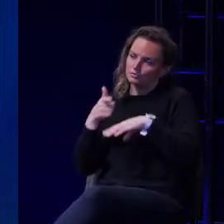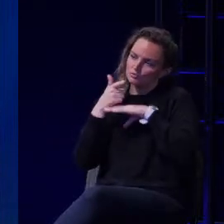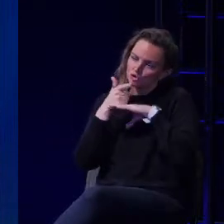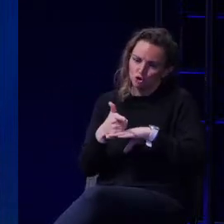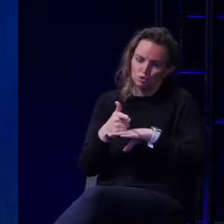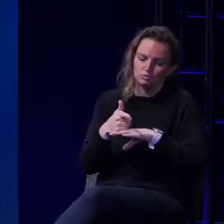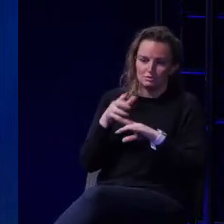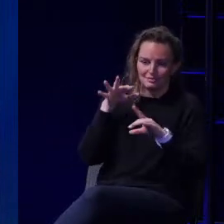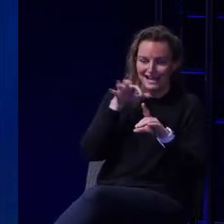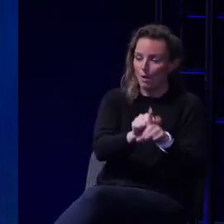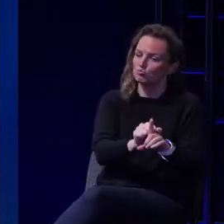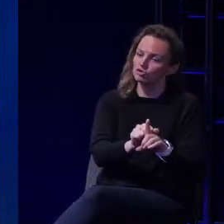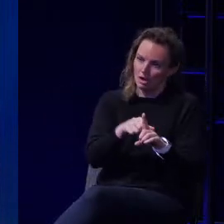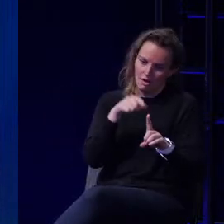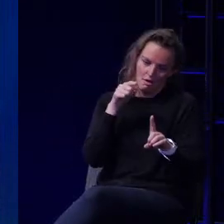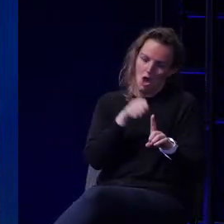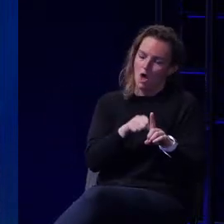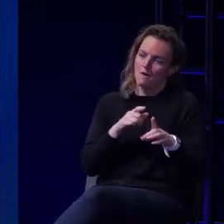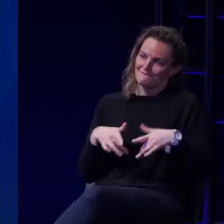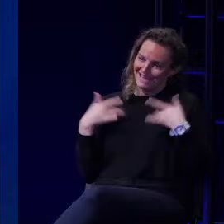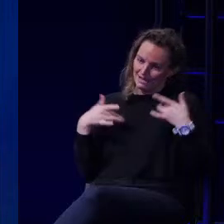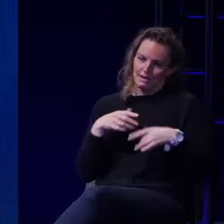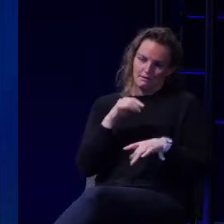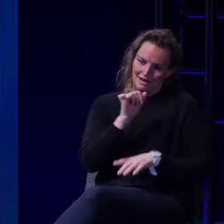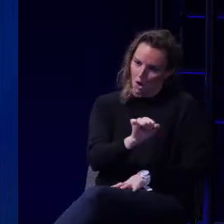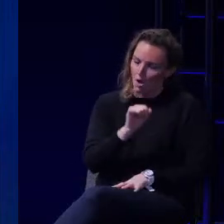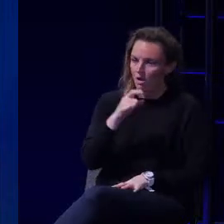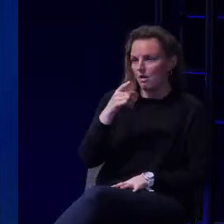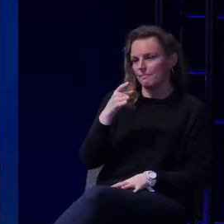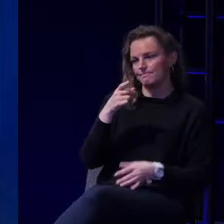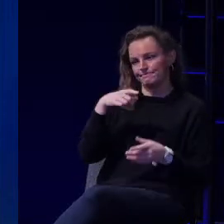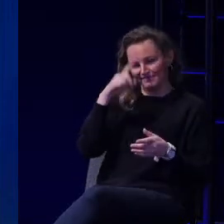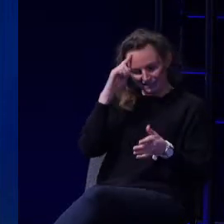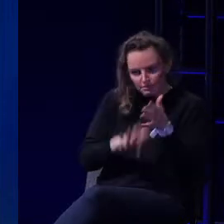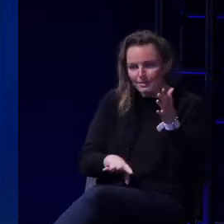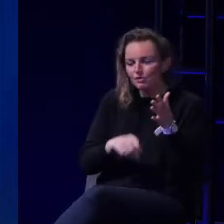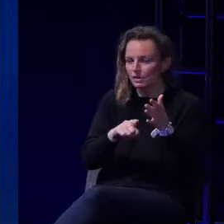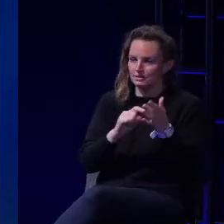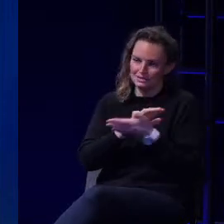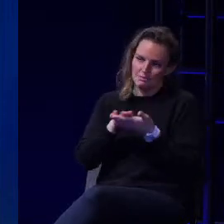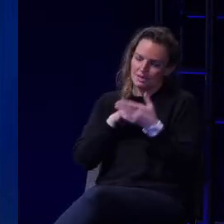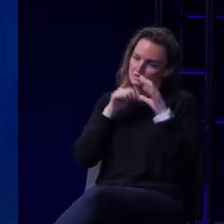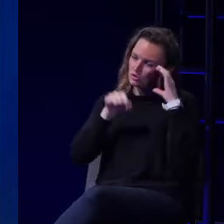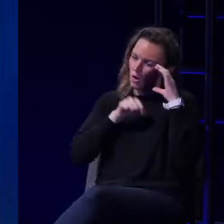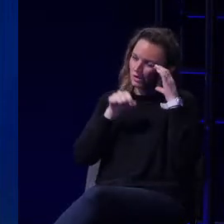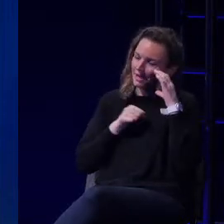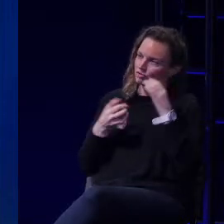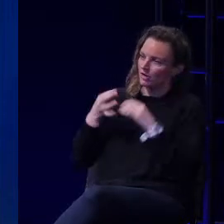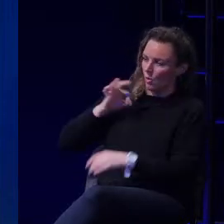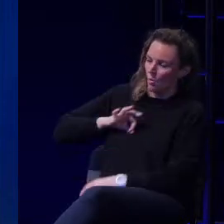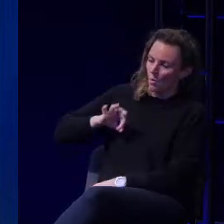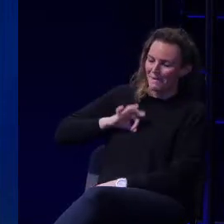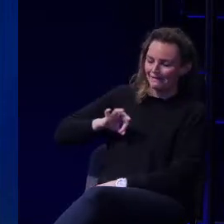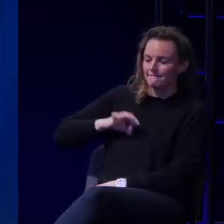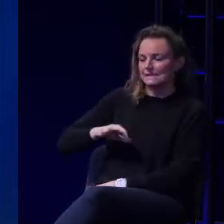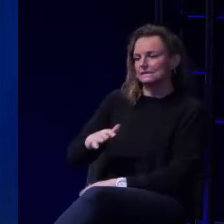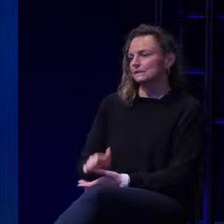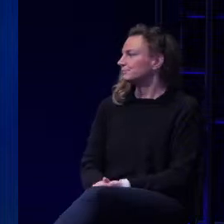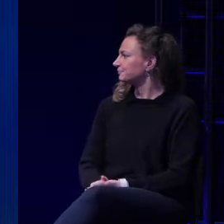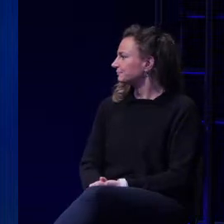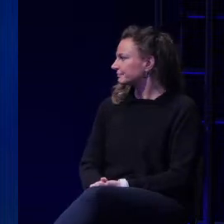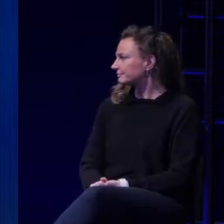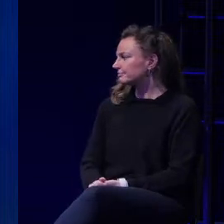and her experience, and then so the documentary comes in handy. Yeah, and it certainly helps having her being the director as well,